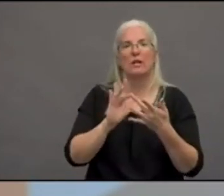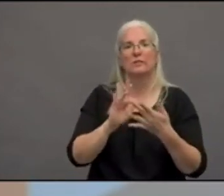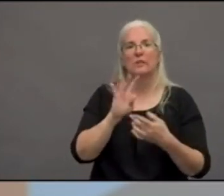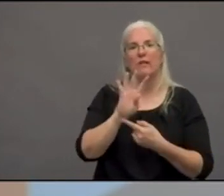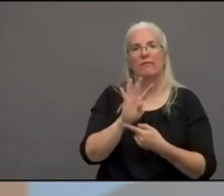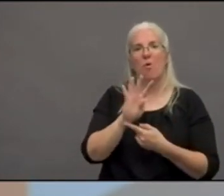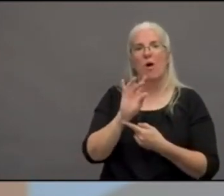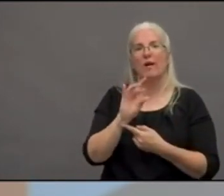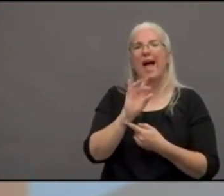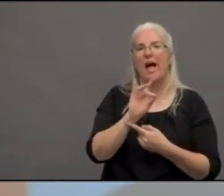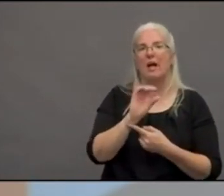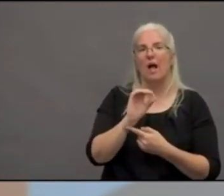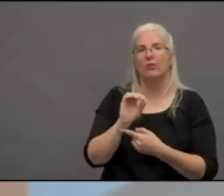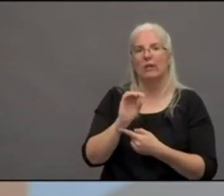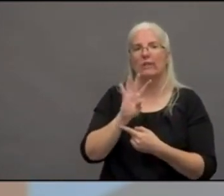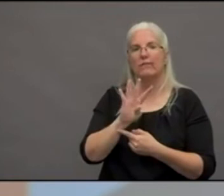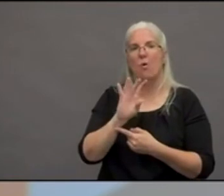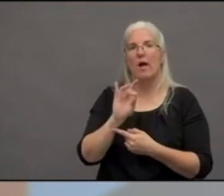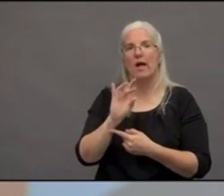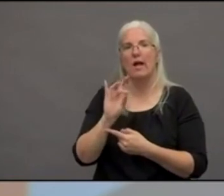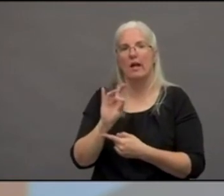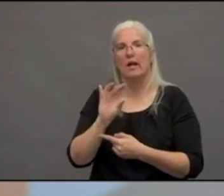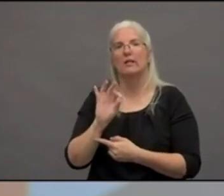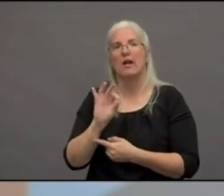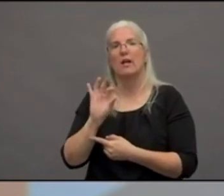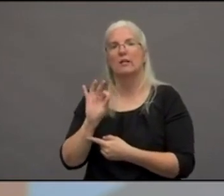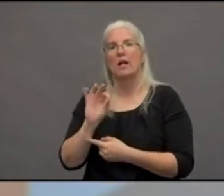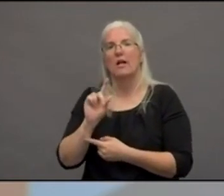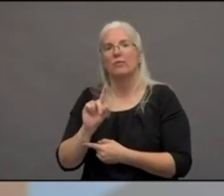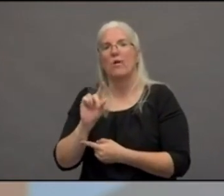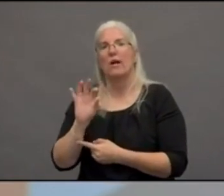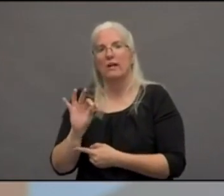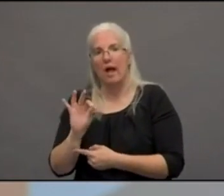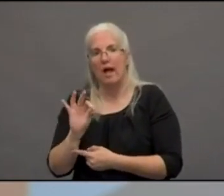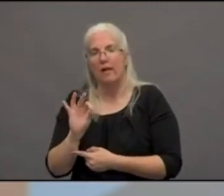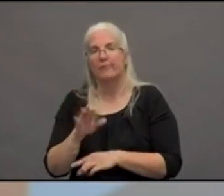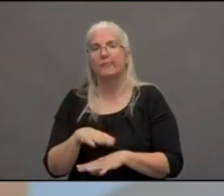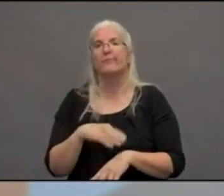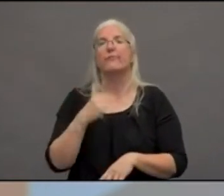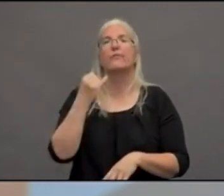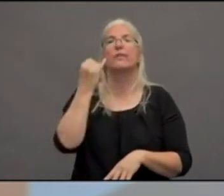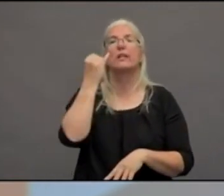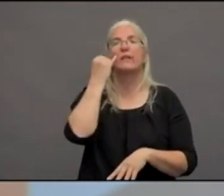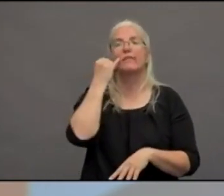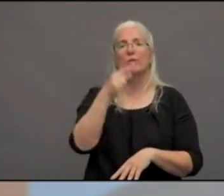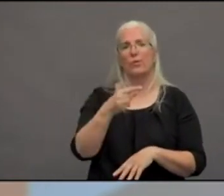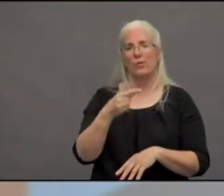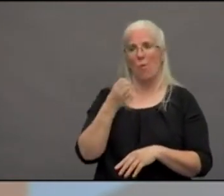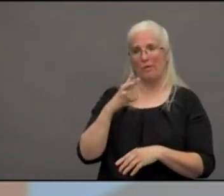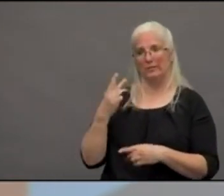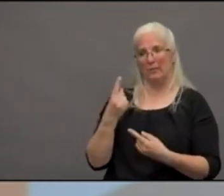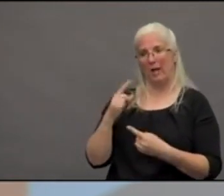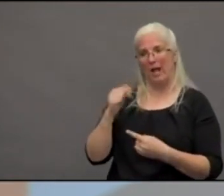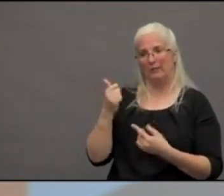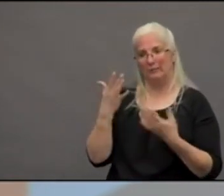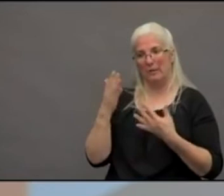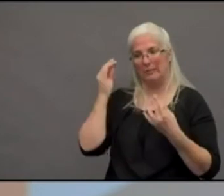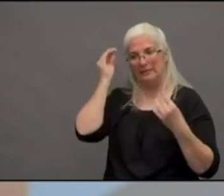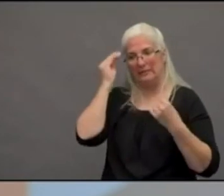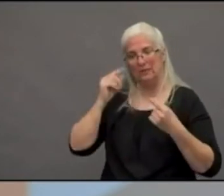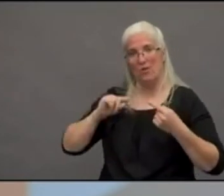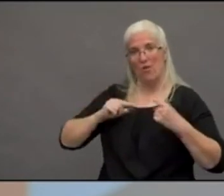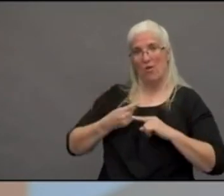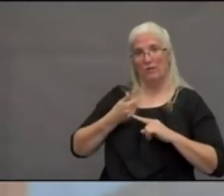1-800-488-9919. If you or someone you know is thinking about self-harm, or if somebody just needs someone to talk to,